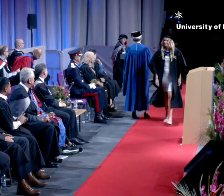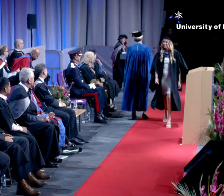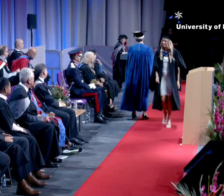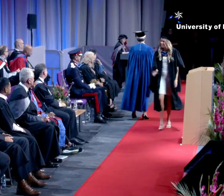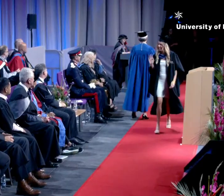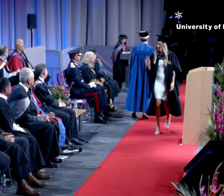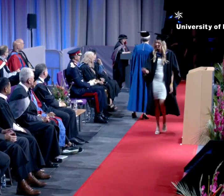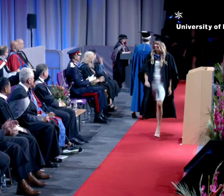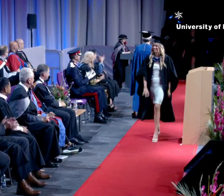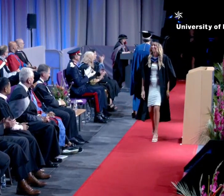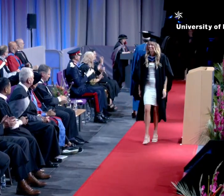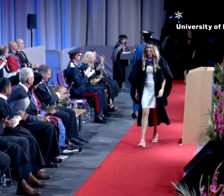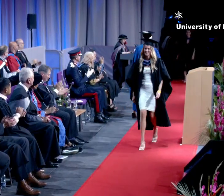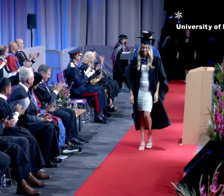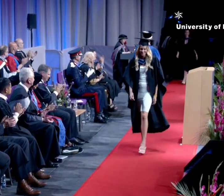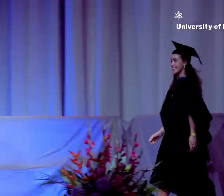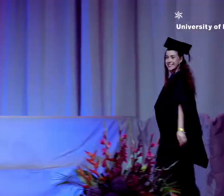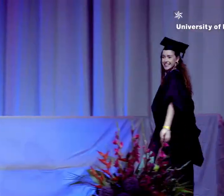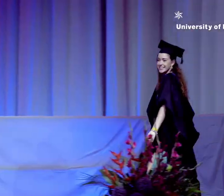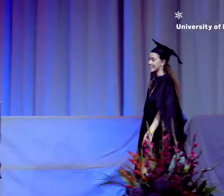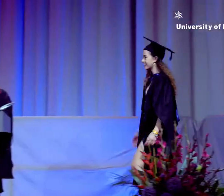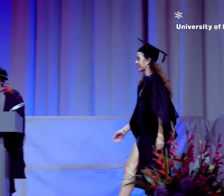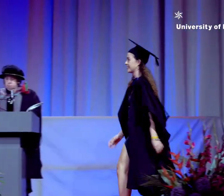Sarah McCall.